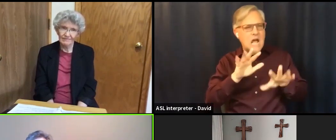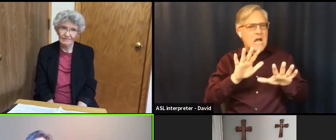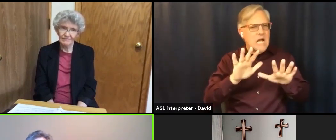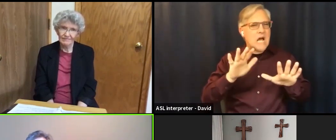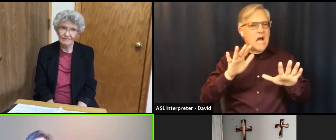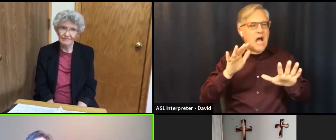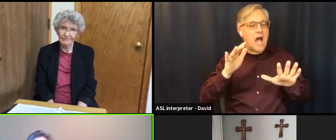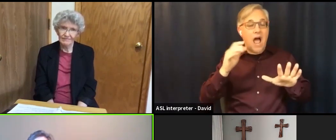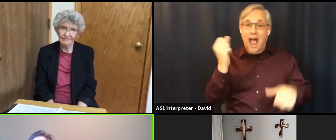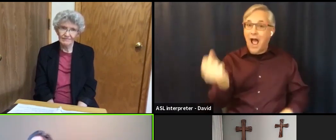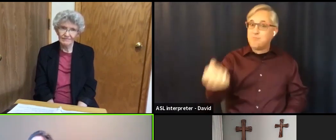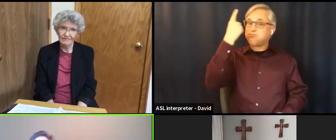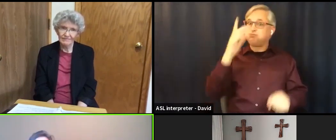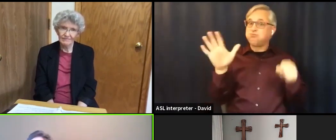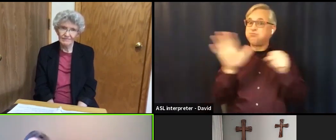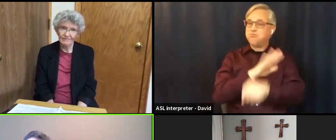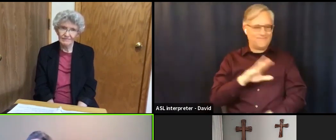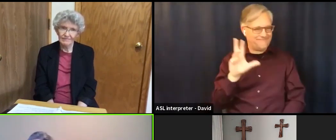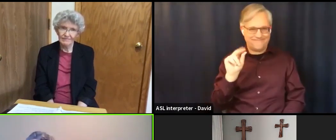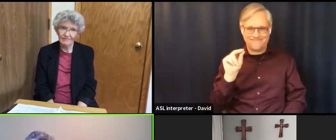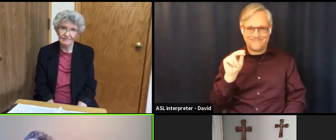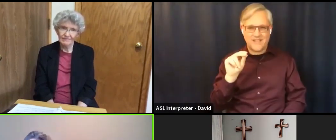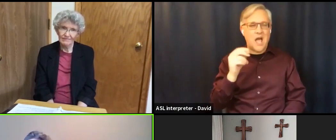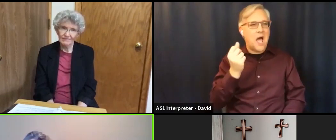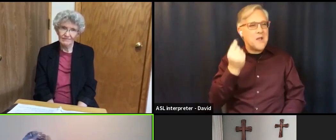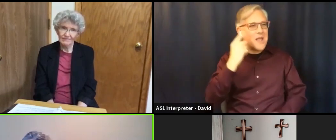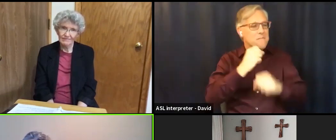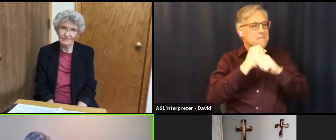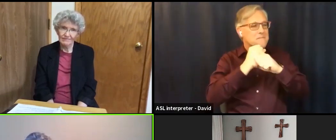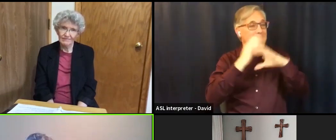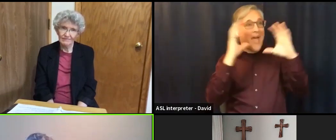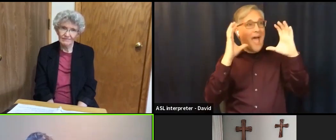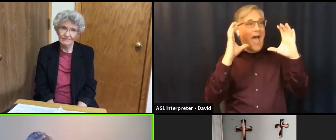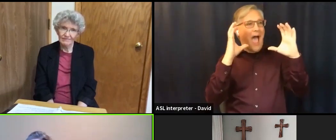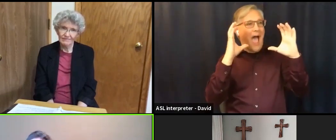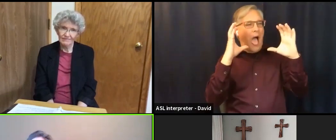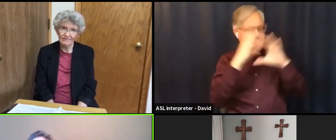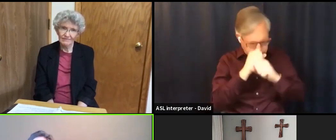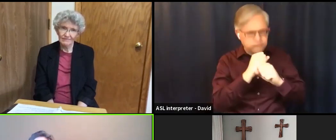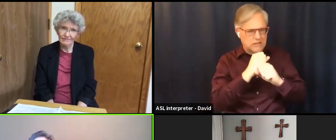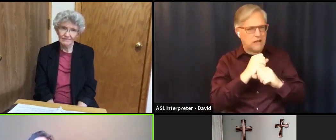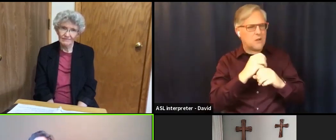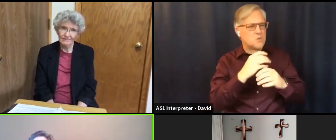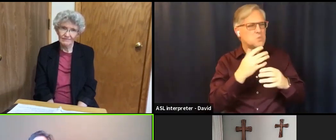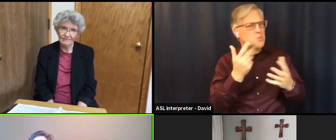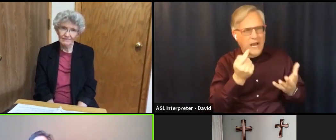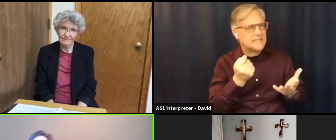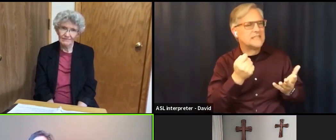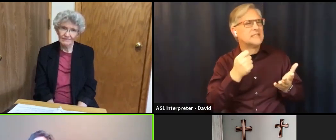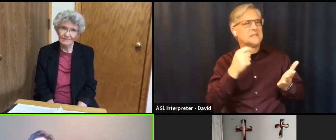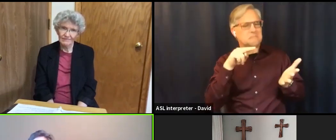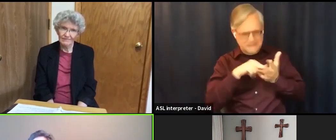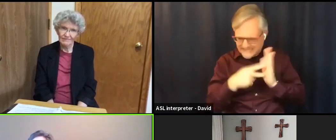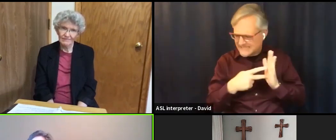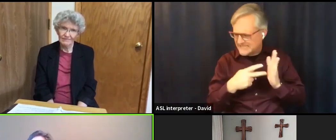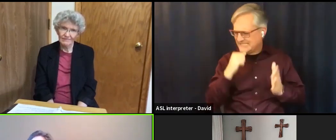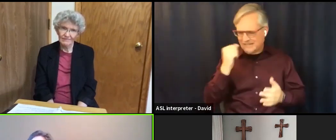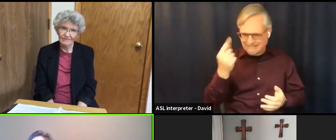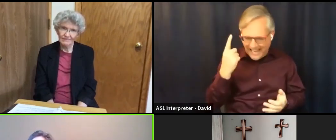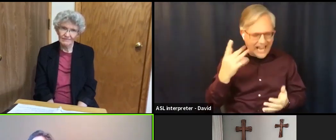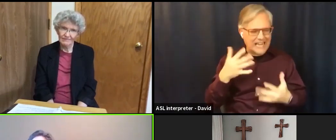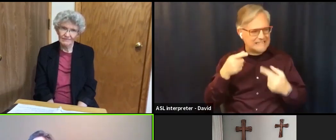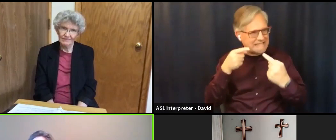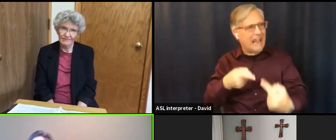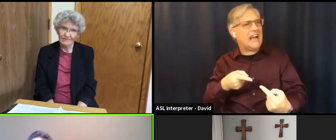briefly. And then he goes back to being confused and struggling and trying to understand Jesus, trying